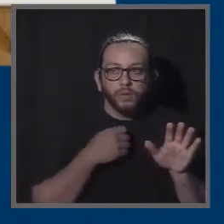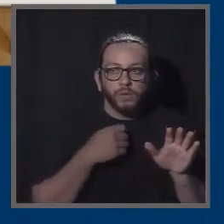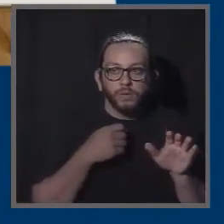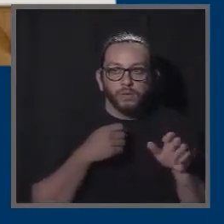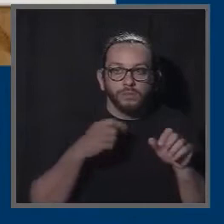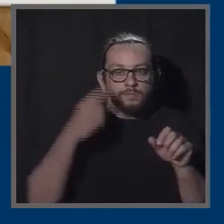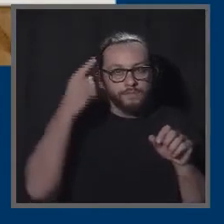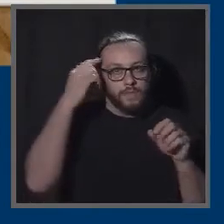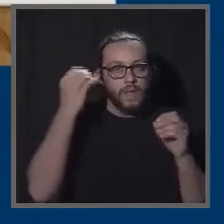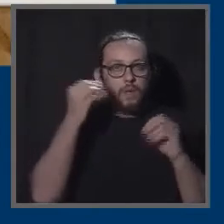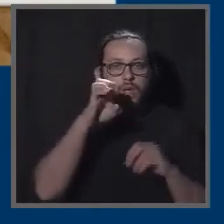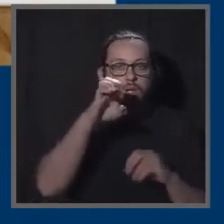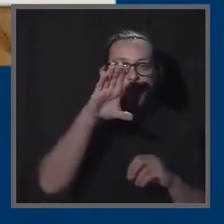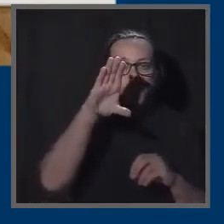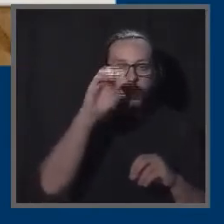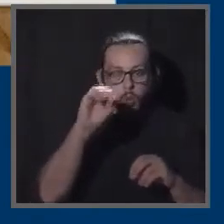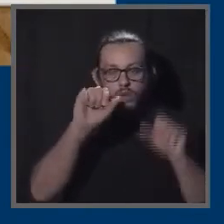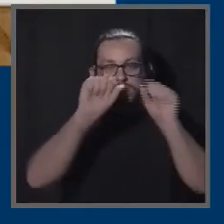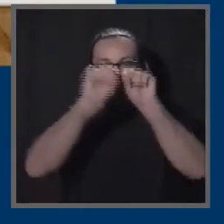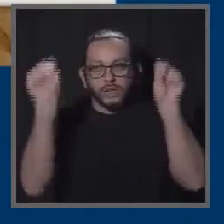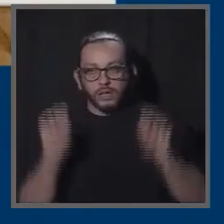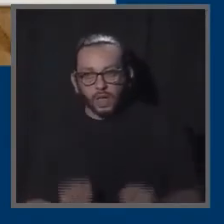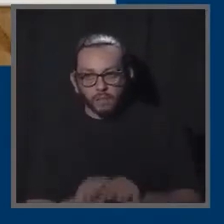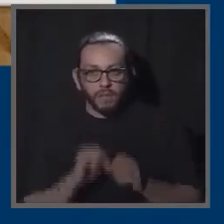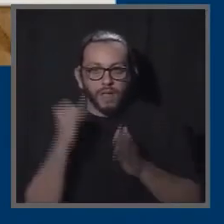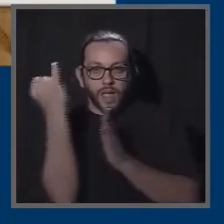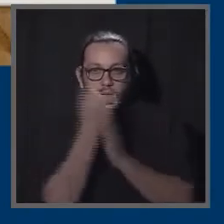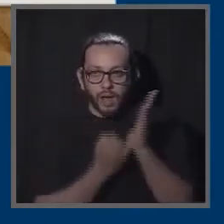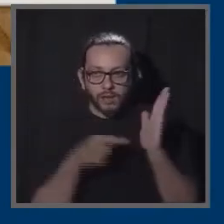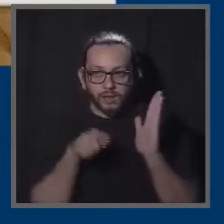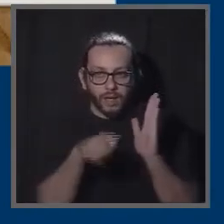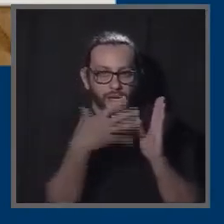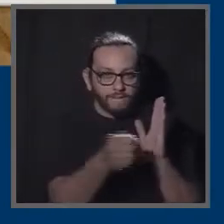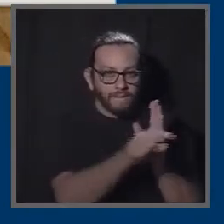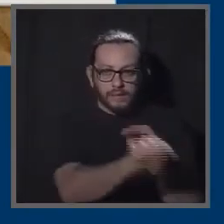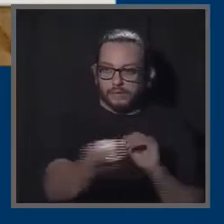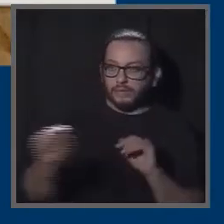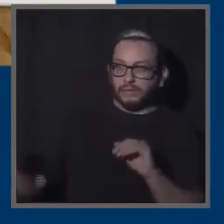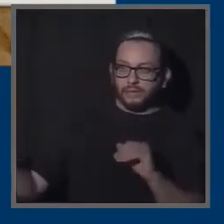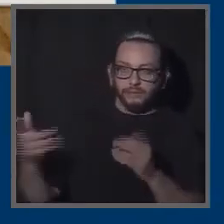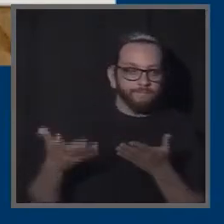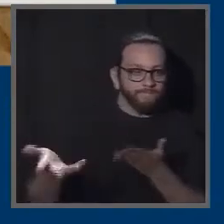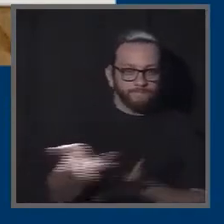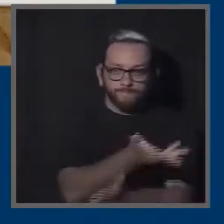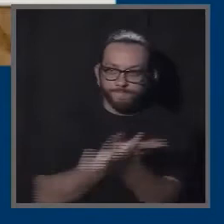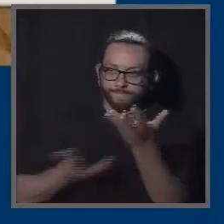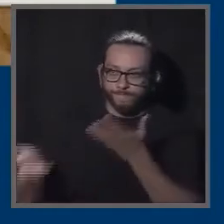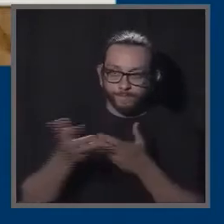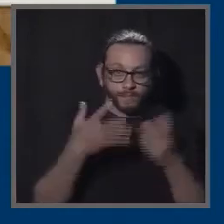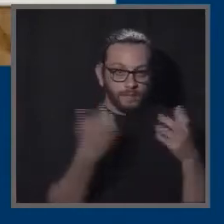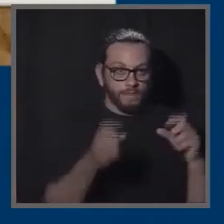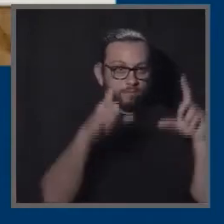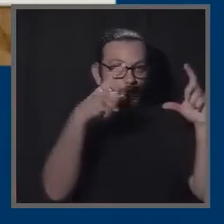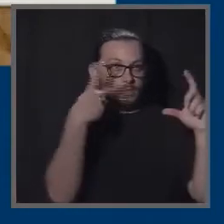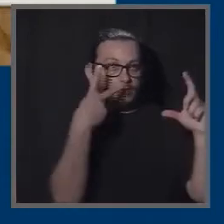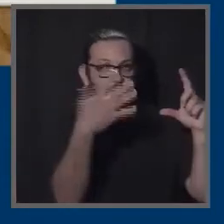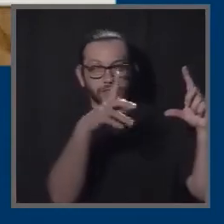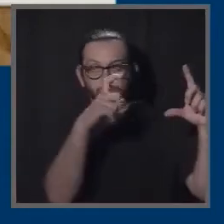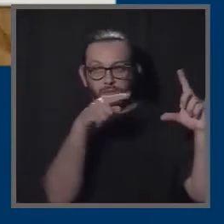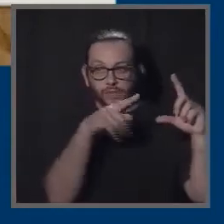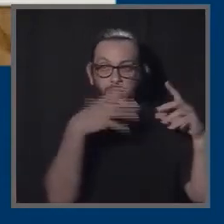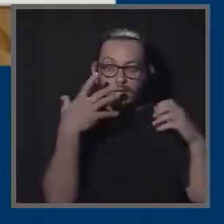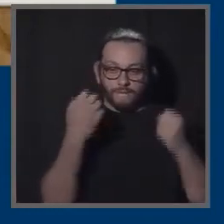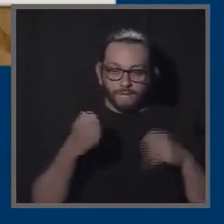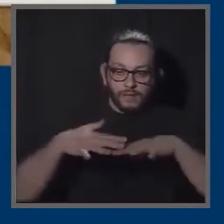morning, thinking about ecologies. So this break dancer that you can see in the photo, he was part of a network of dancers in